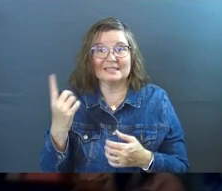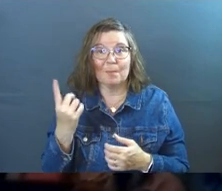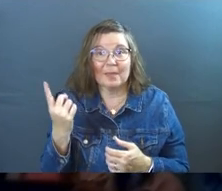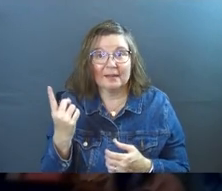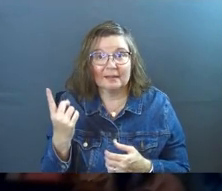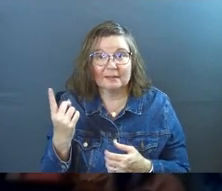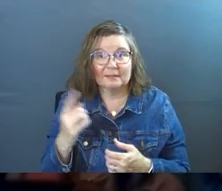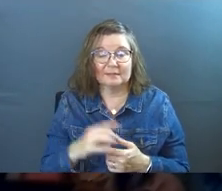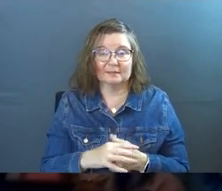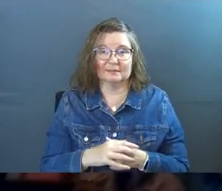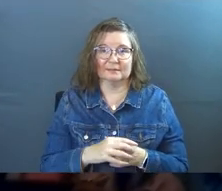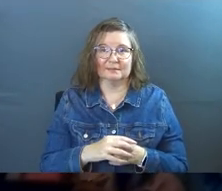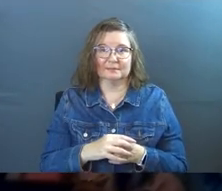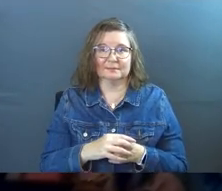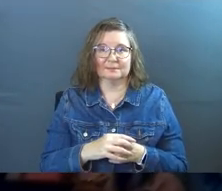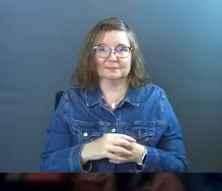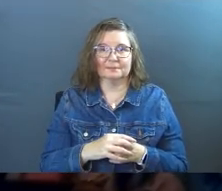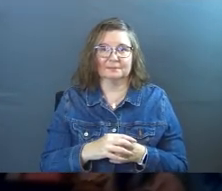something?